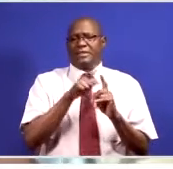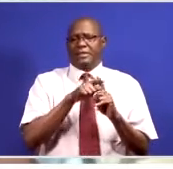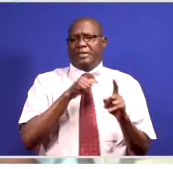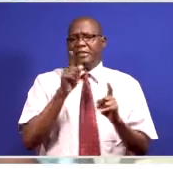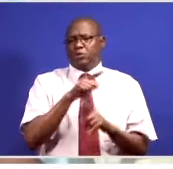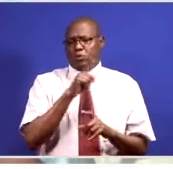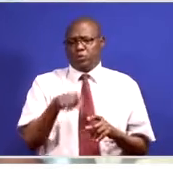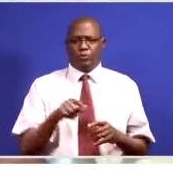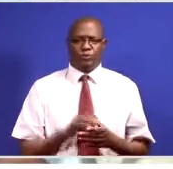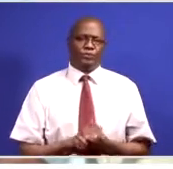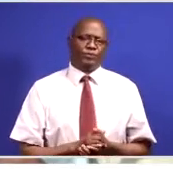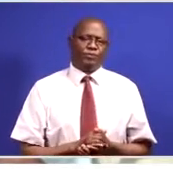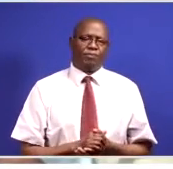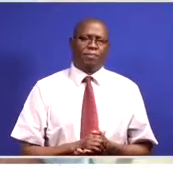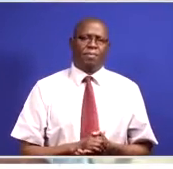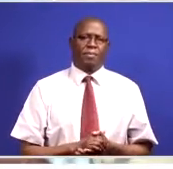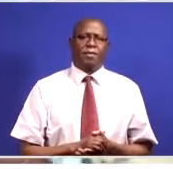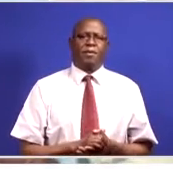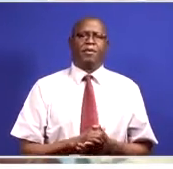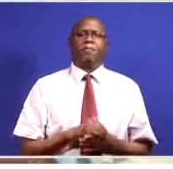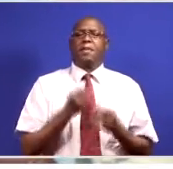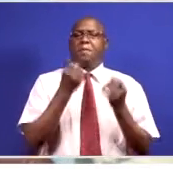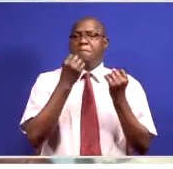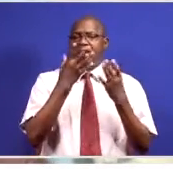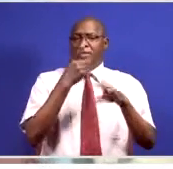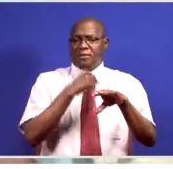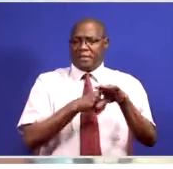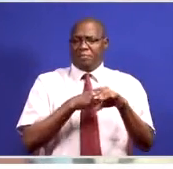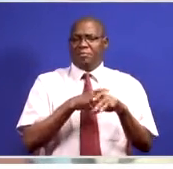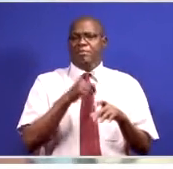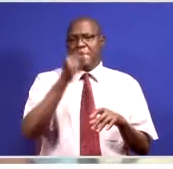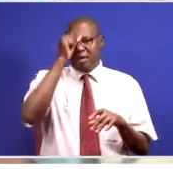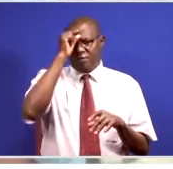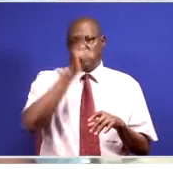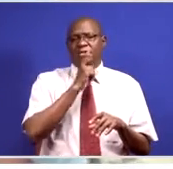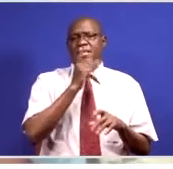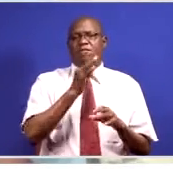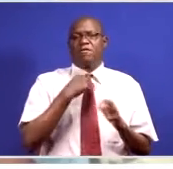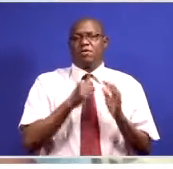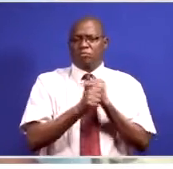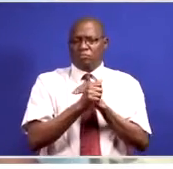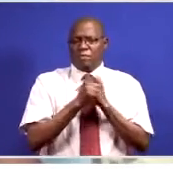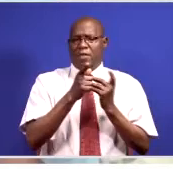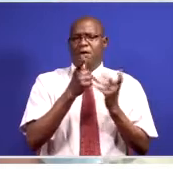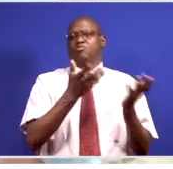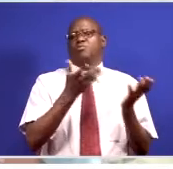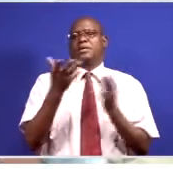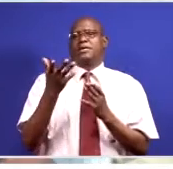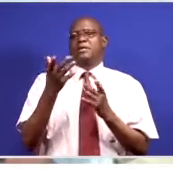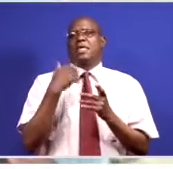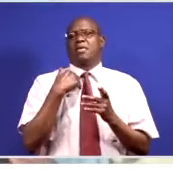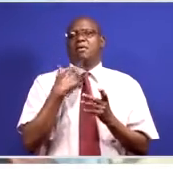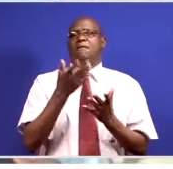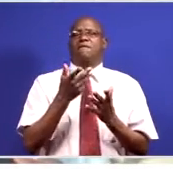nyingi, serikali inasema ukipata habari, lete. Na ukipeleka, kama ni uhalifu watu wanashikwa,